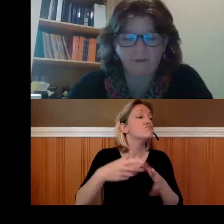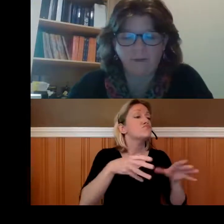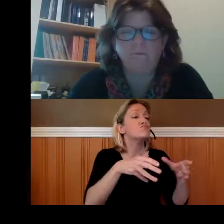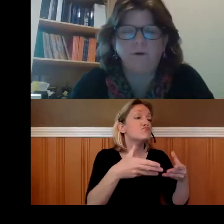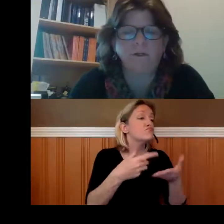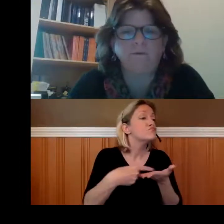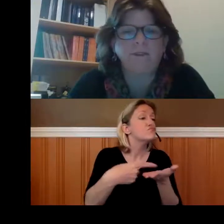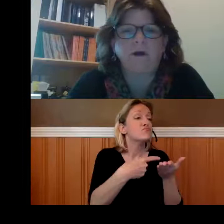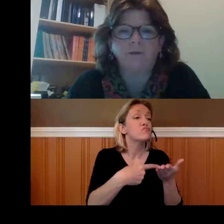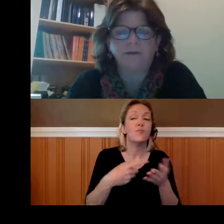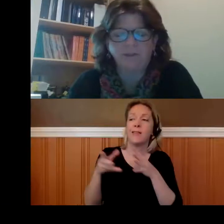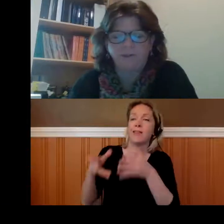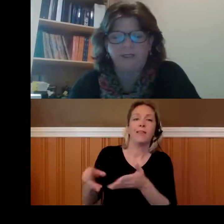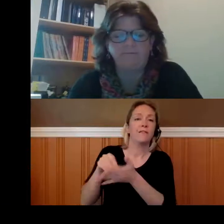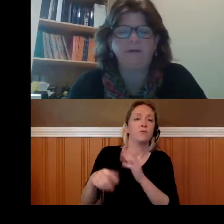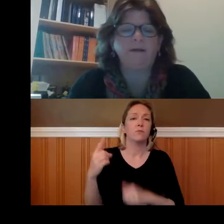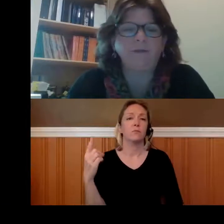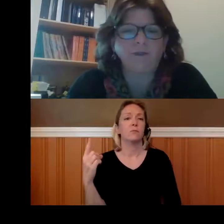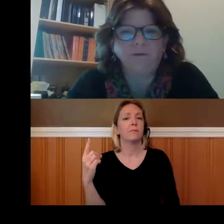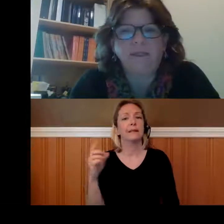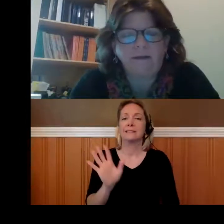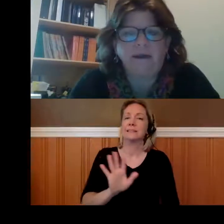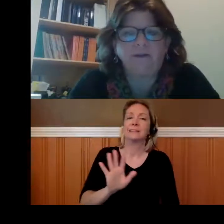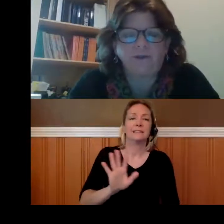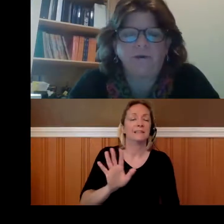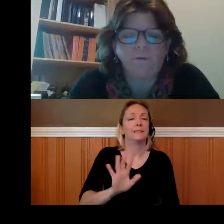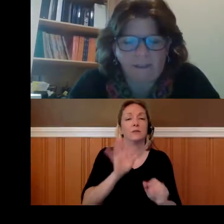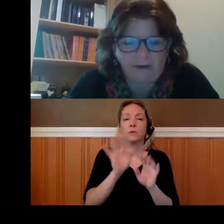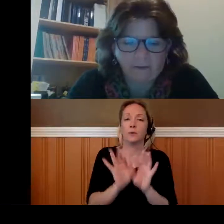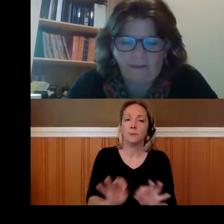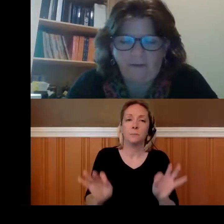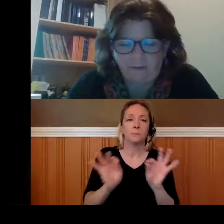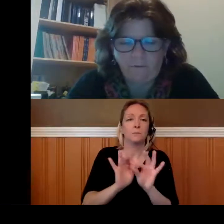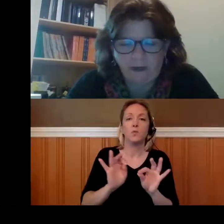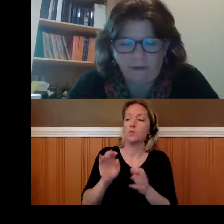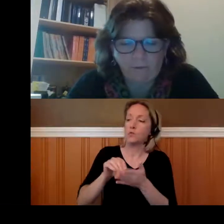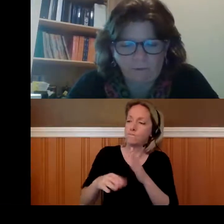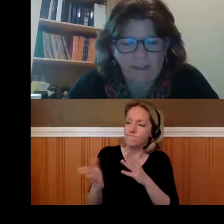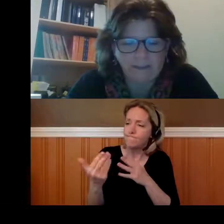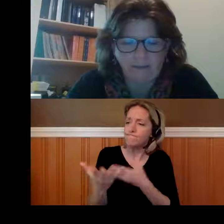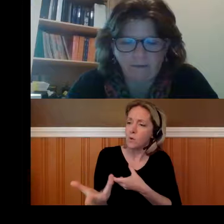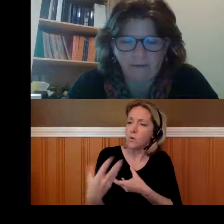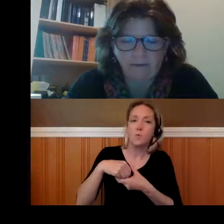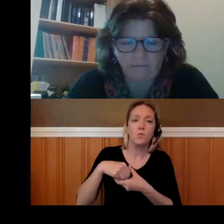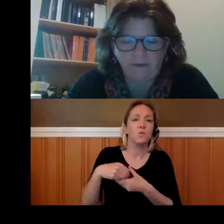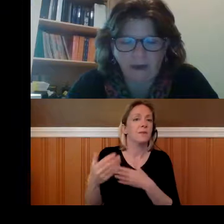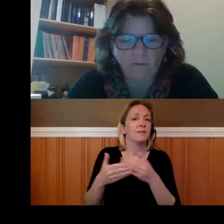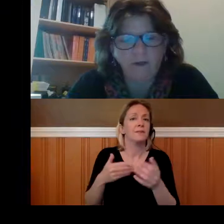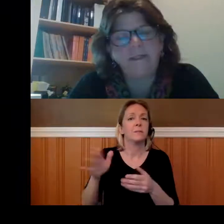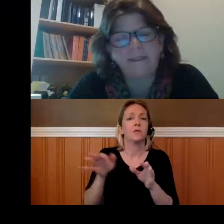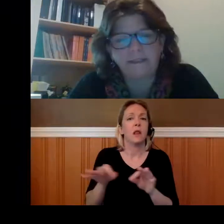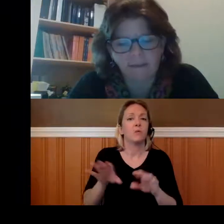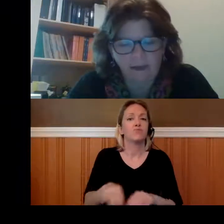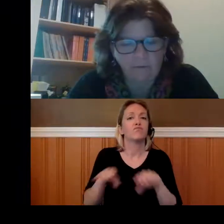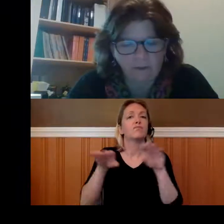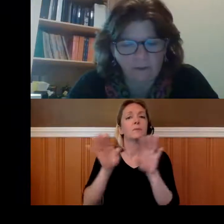really important that we talk to our children, even children that struggle with language, that we come up with ways to be able to find out what it is that